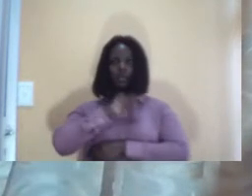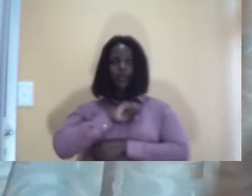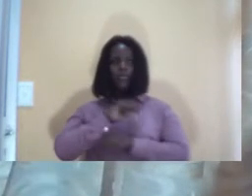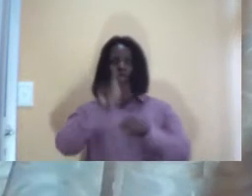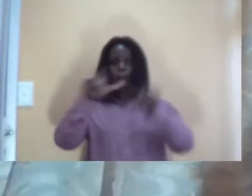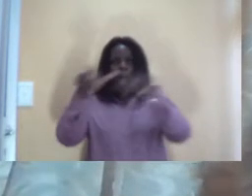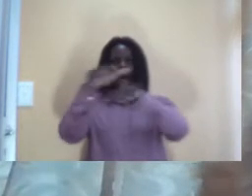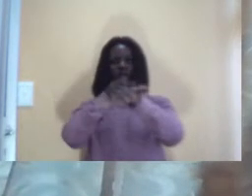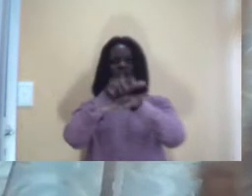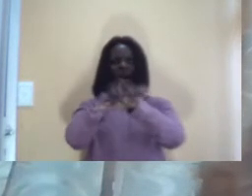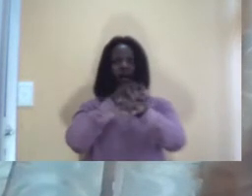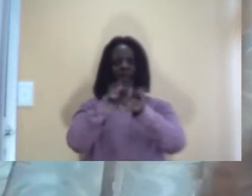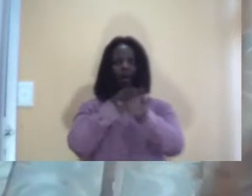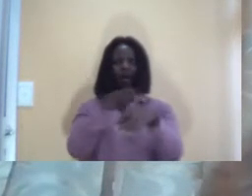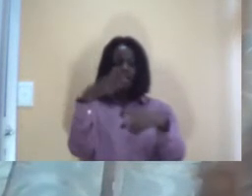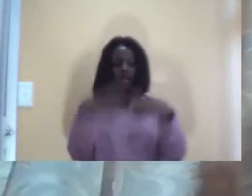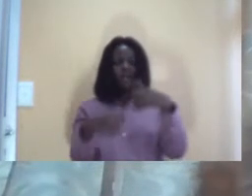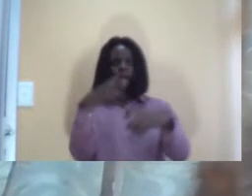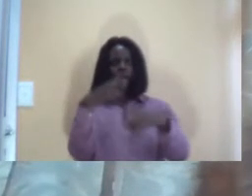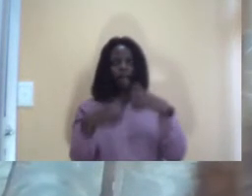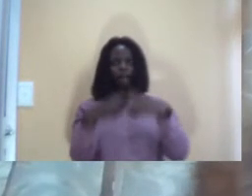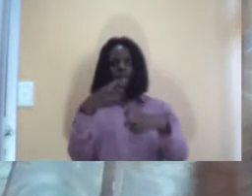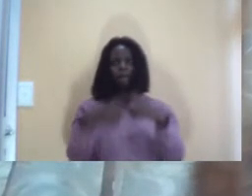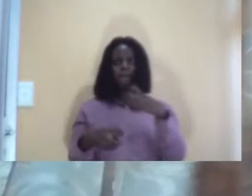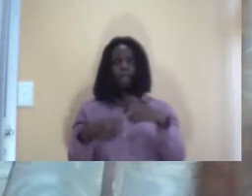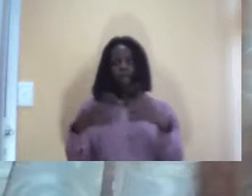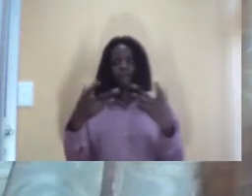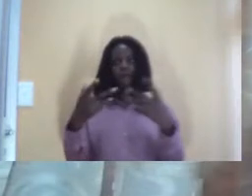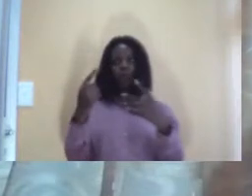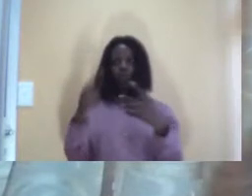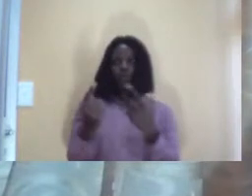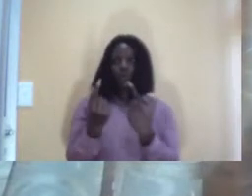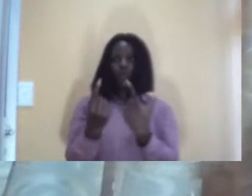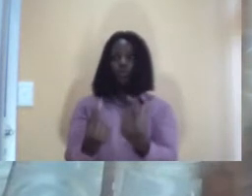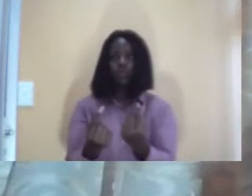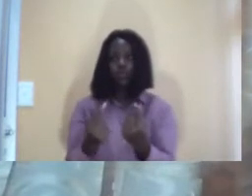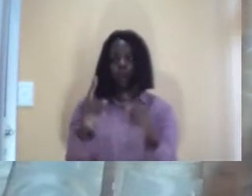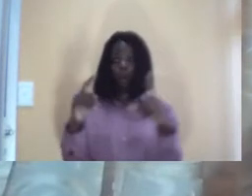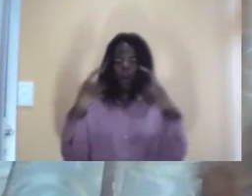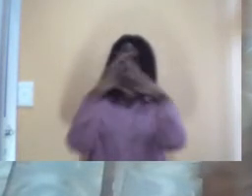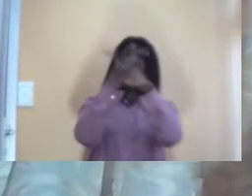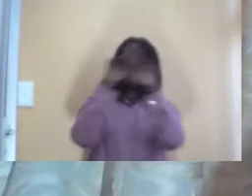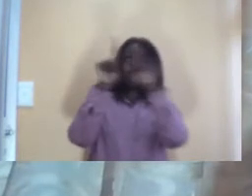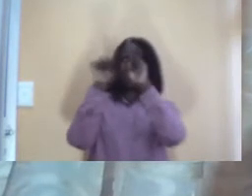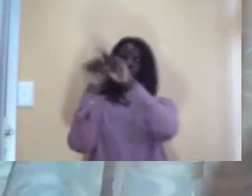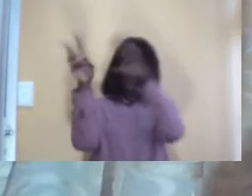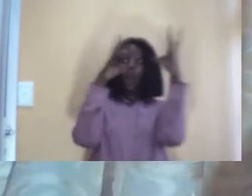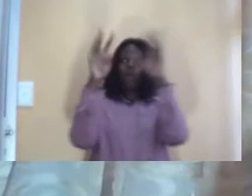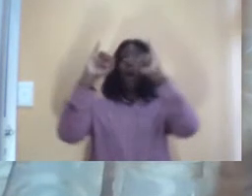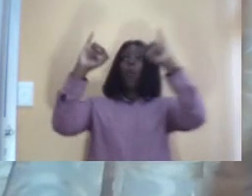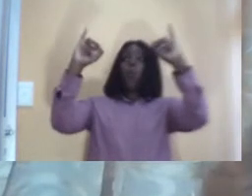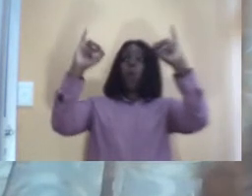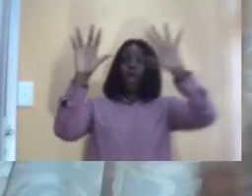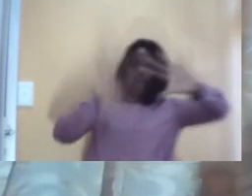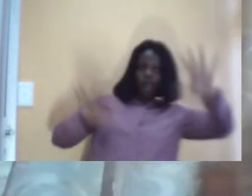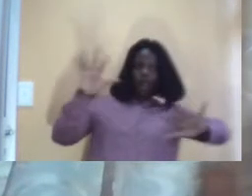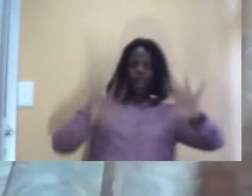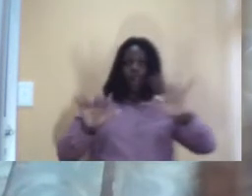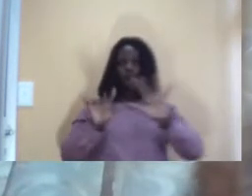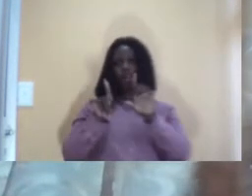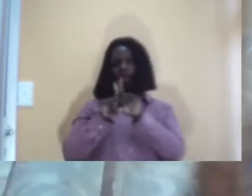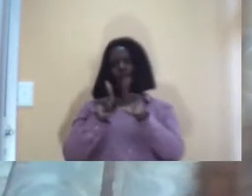experiencing difficulties adapting to complex and often unpredictable climate conditions. This